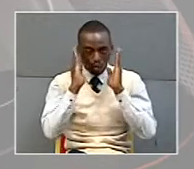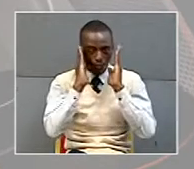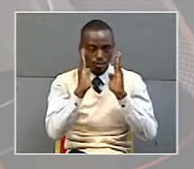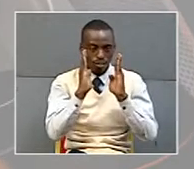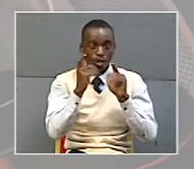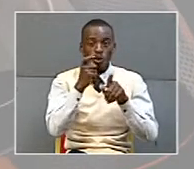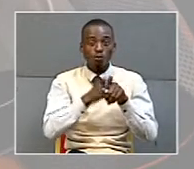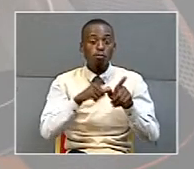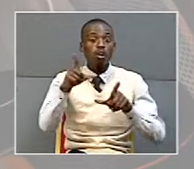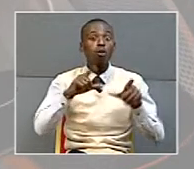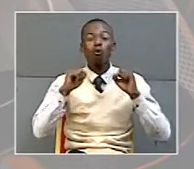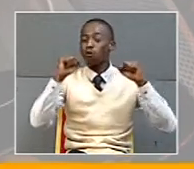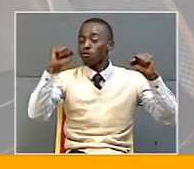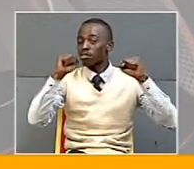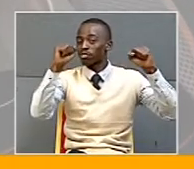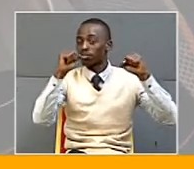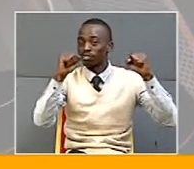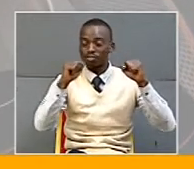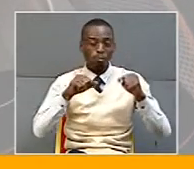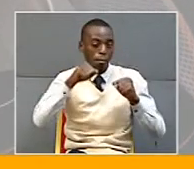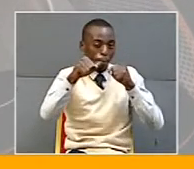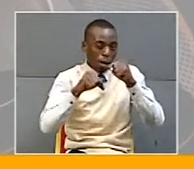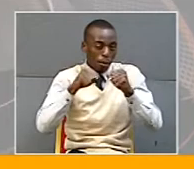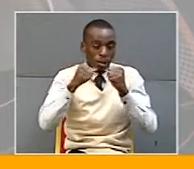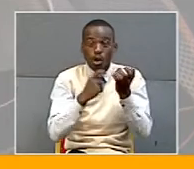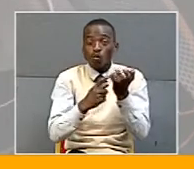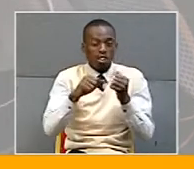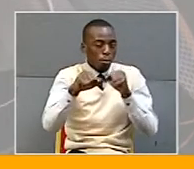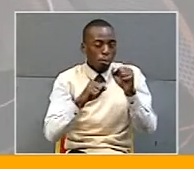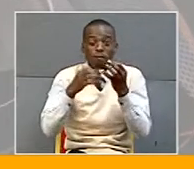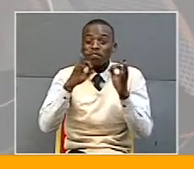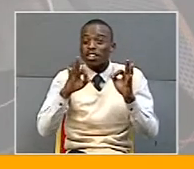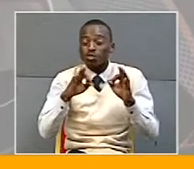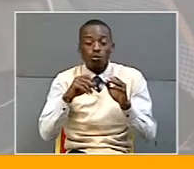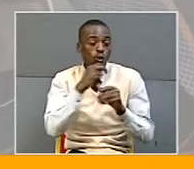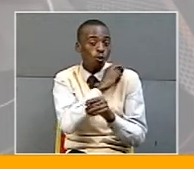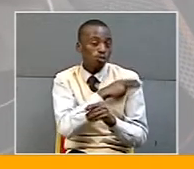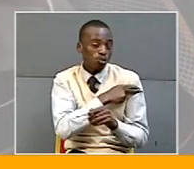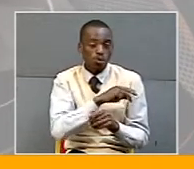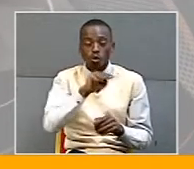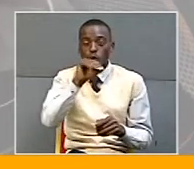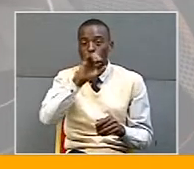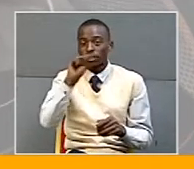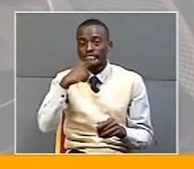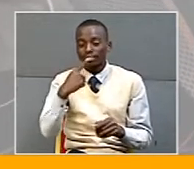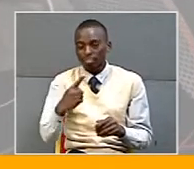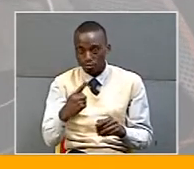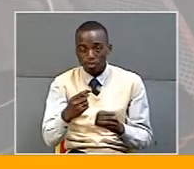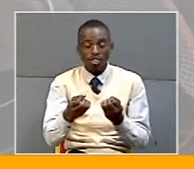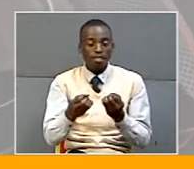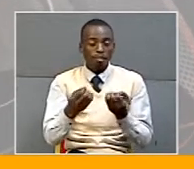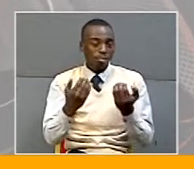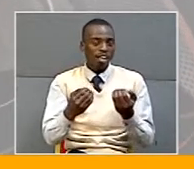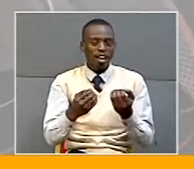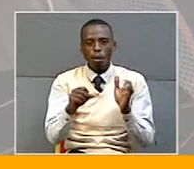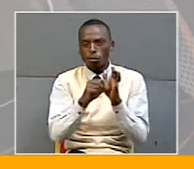especially from the local fans, is on taekwondo. Uganda Taekwondo Federation official Moses Chiwanuka, however, says there are